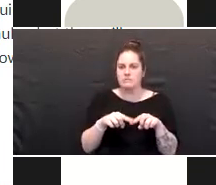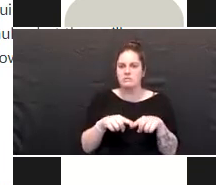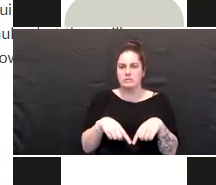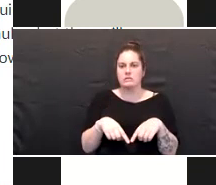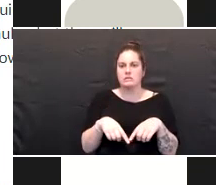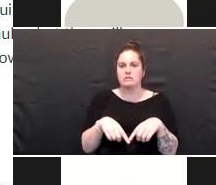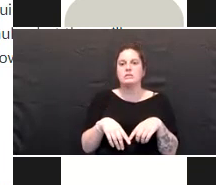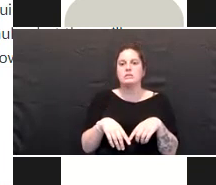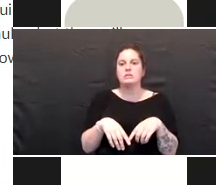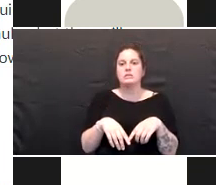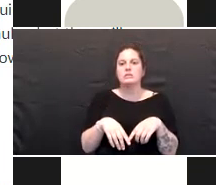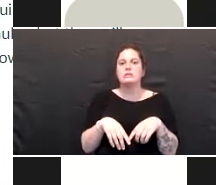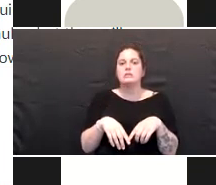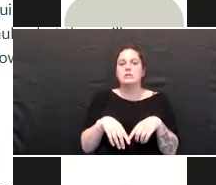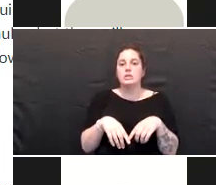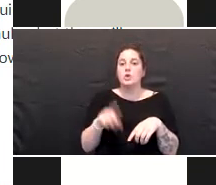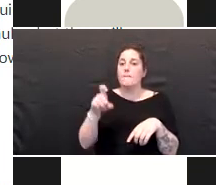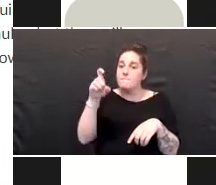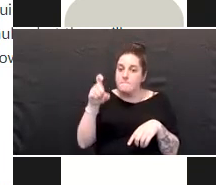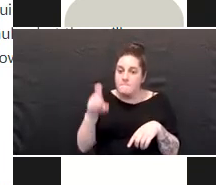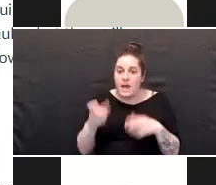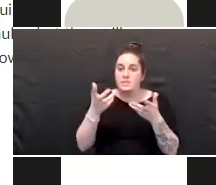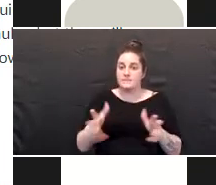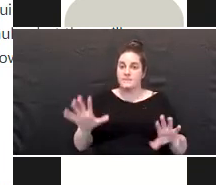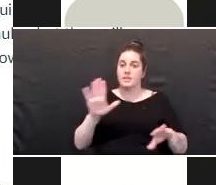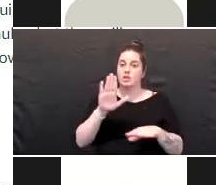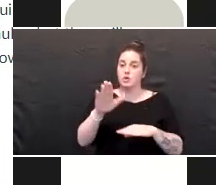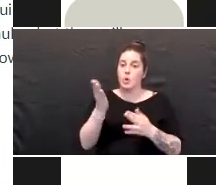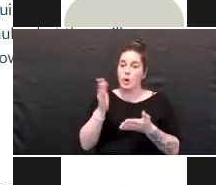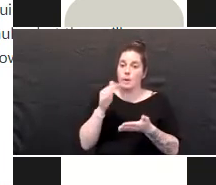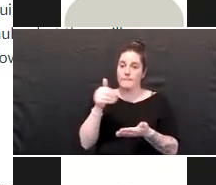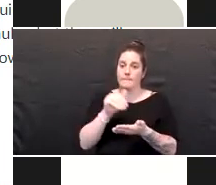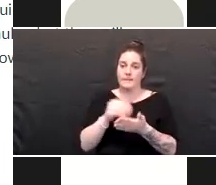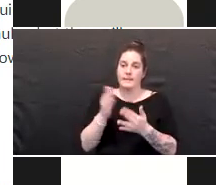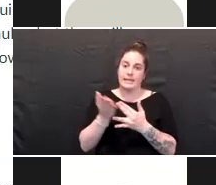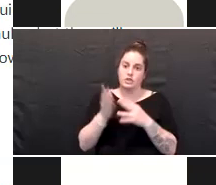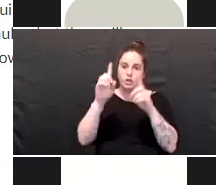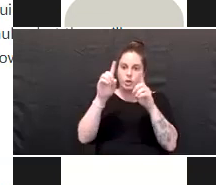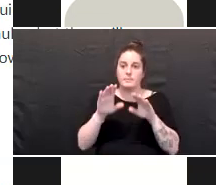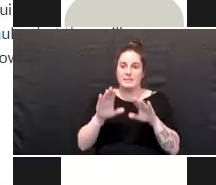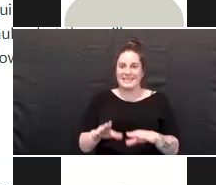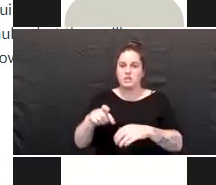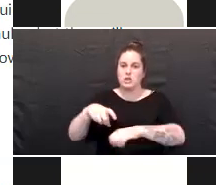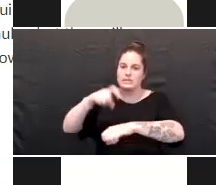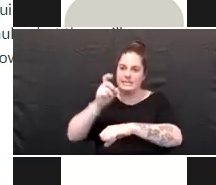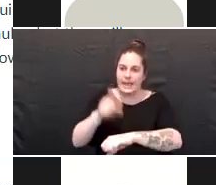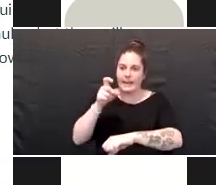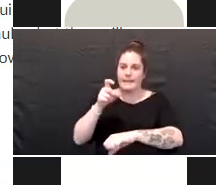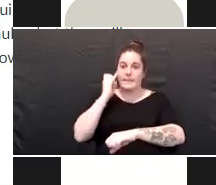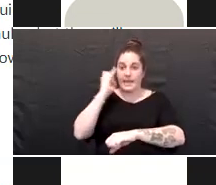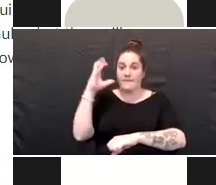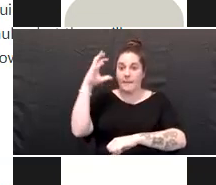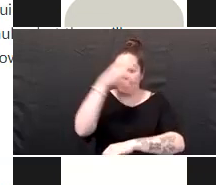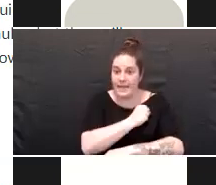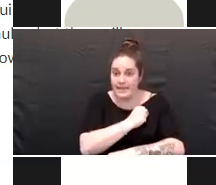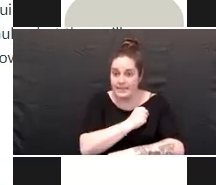Um, you have to complete this exam on time. If you miss the exam, then you're going